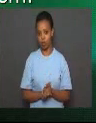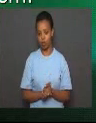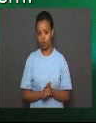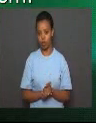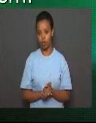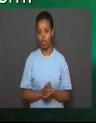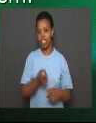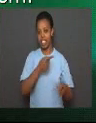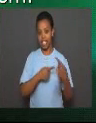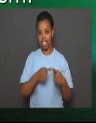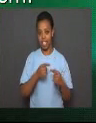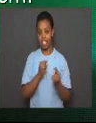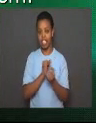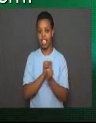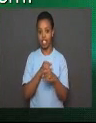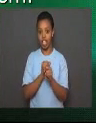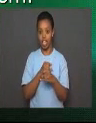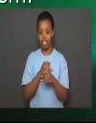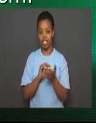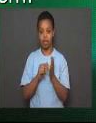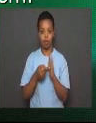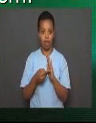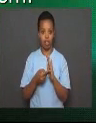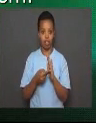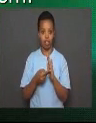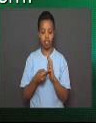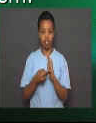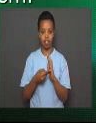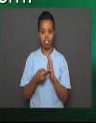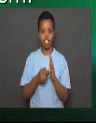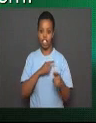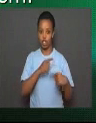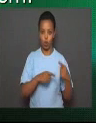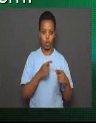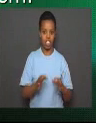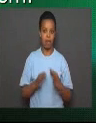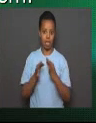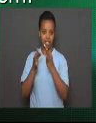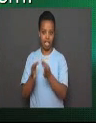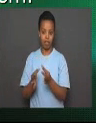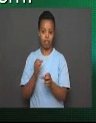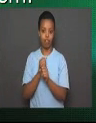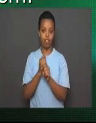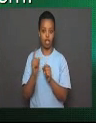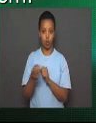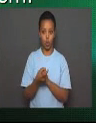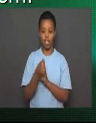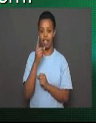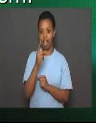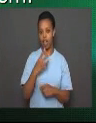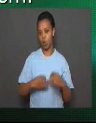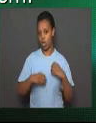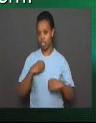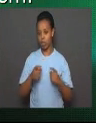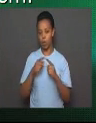Genetic engineering is the practice of transferring genes from one organism